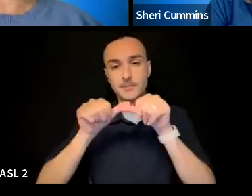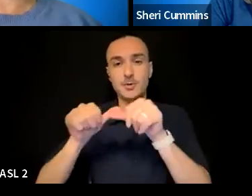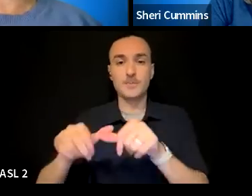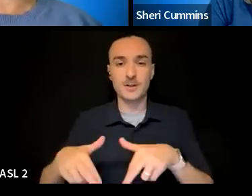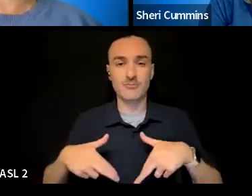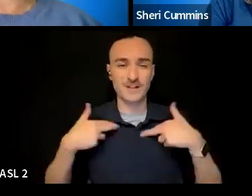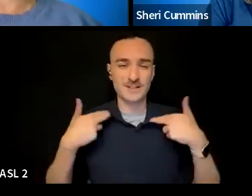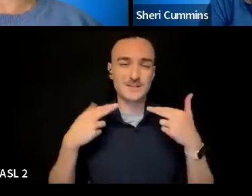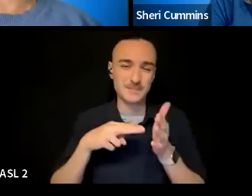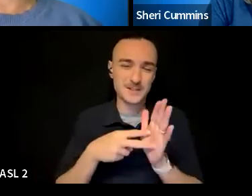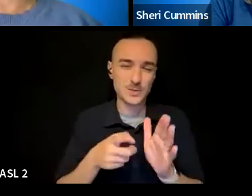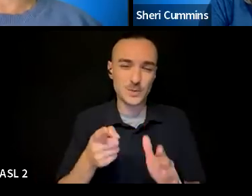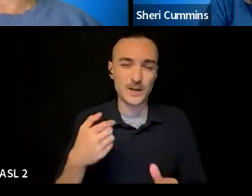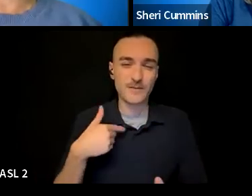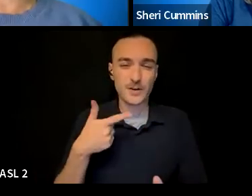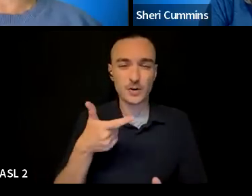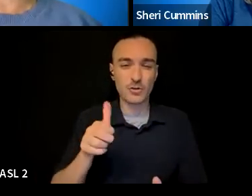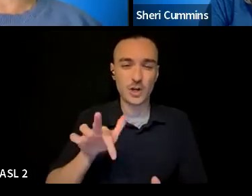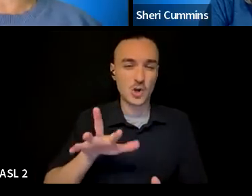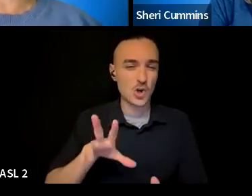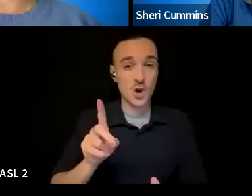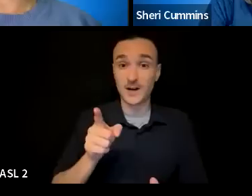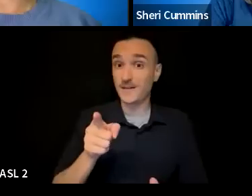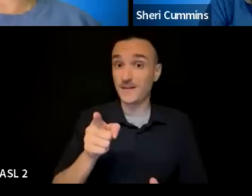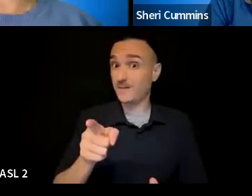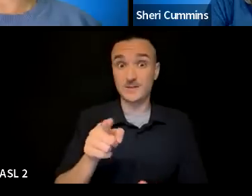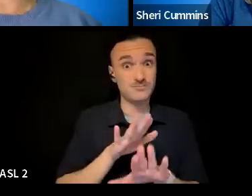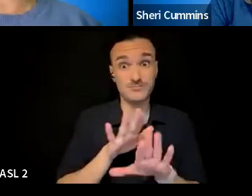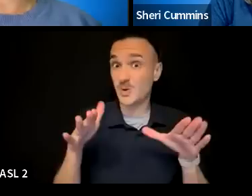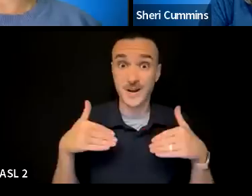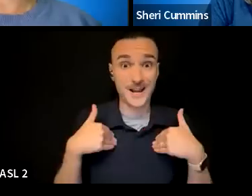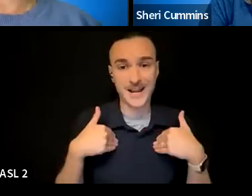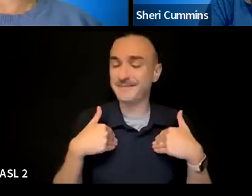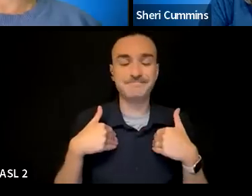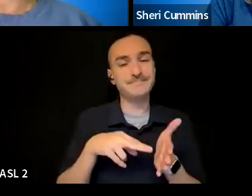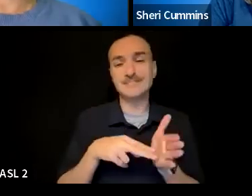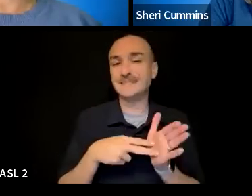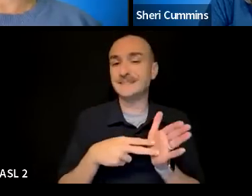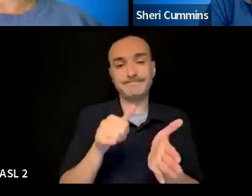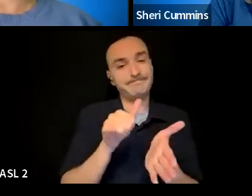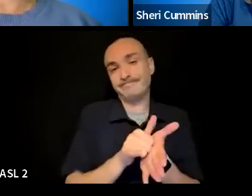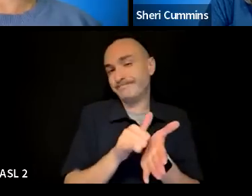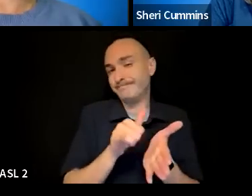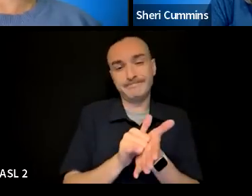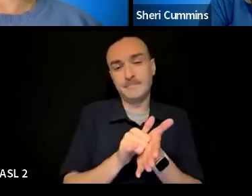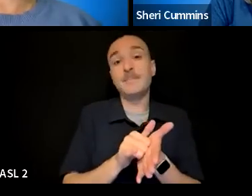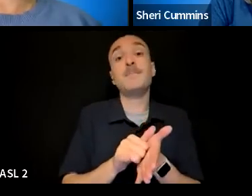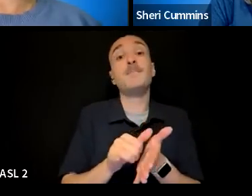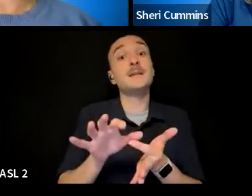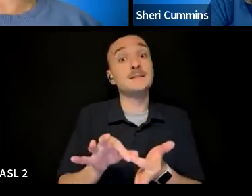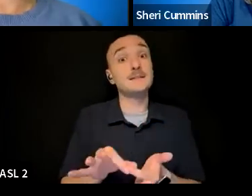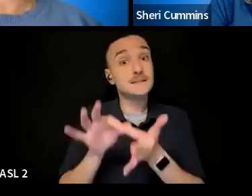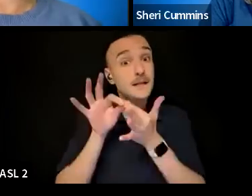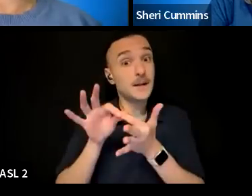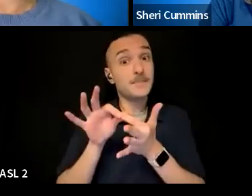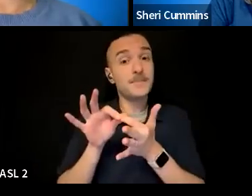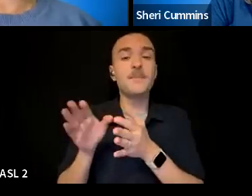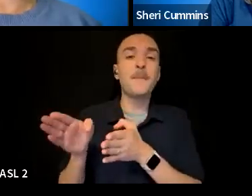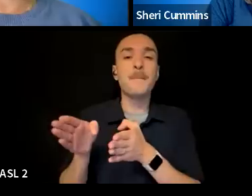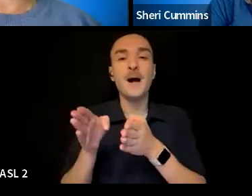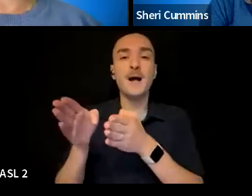not eligible for those mechanisms, with one exception, and that is the Pathway to Independence Award, which